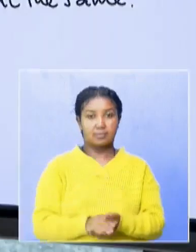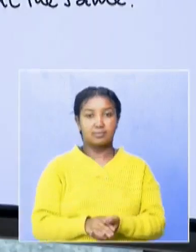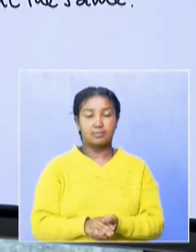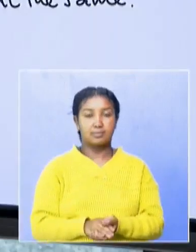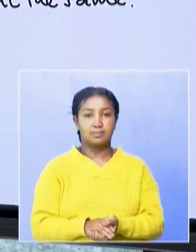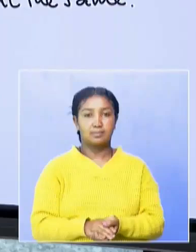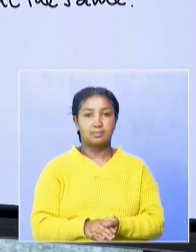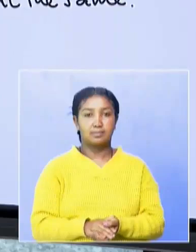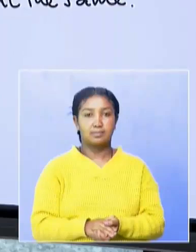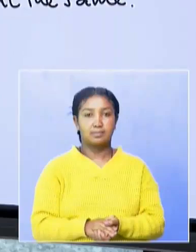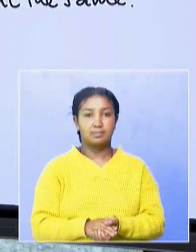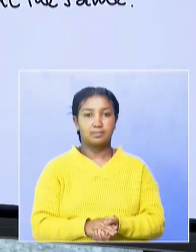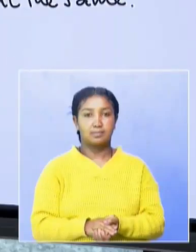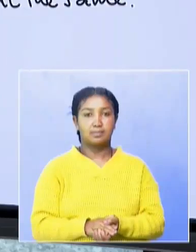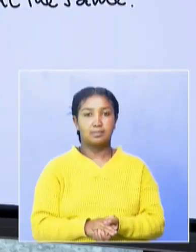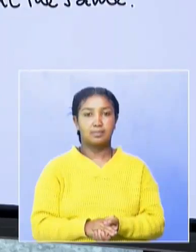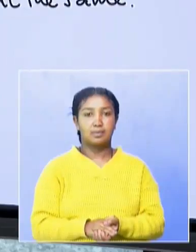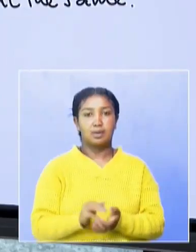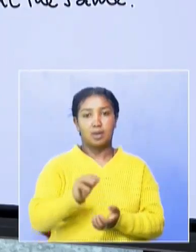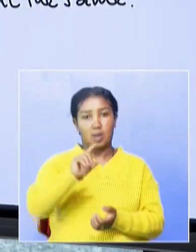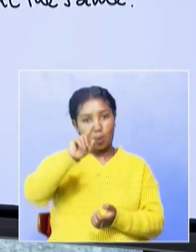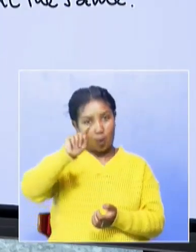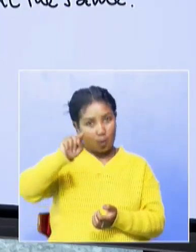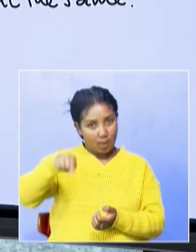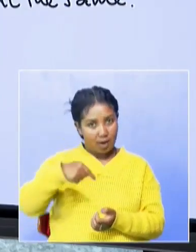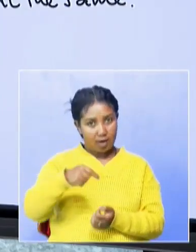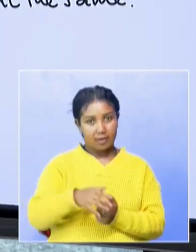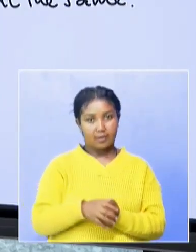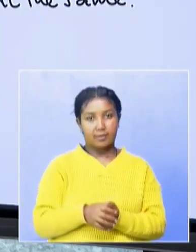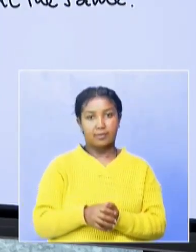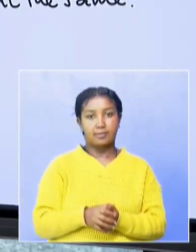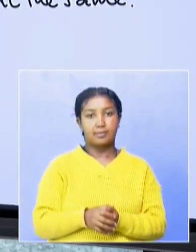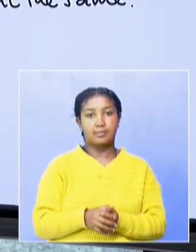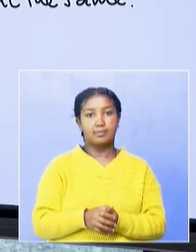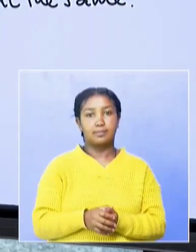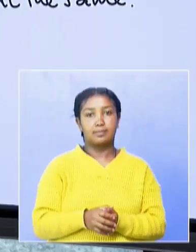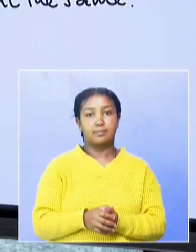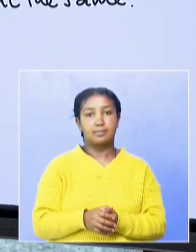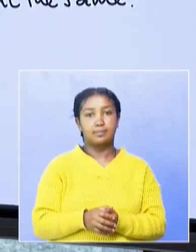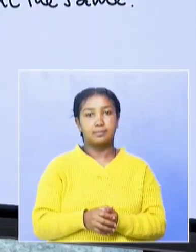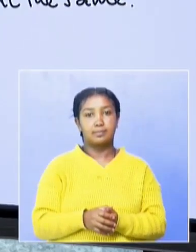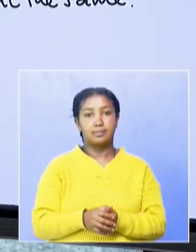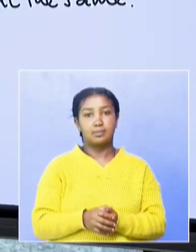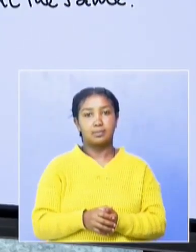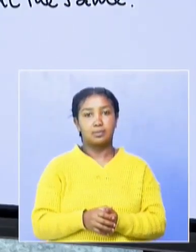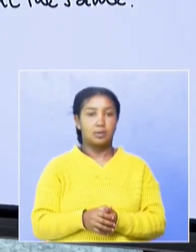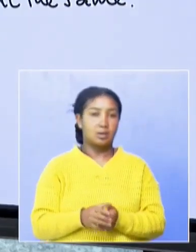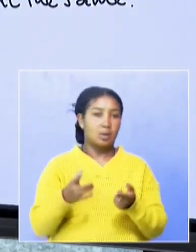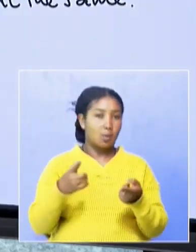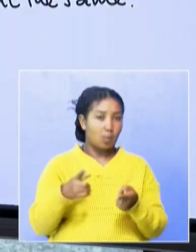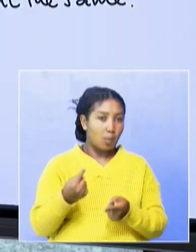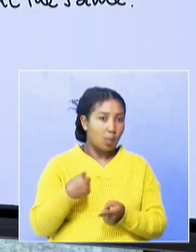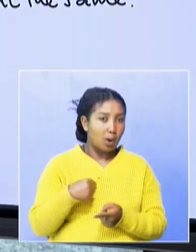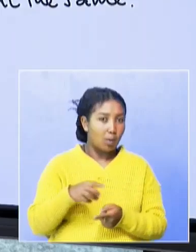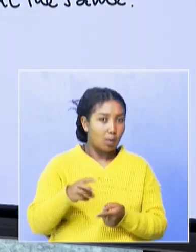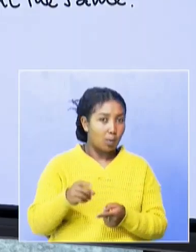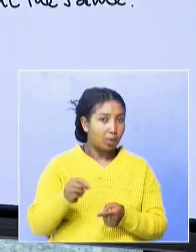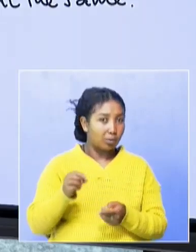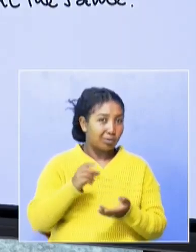comma, While I was studying my